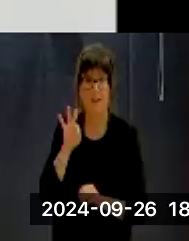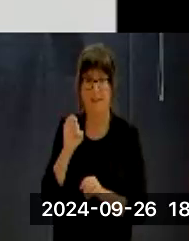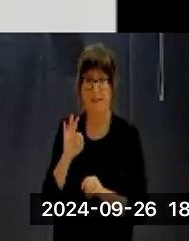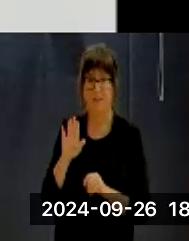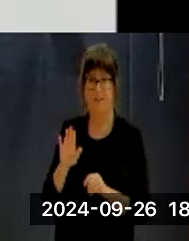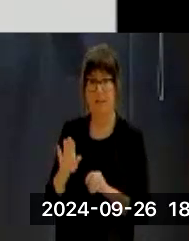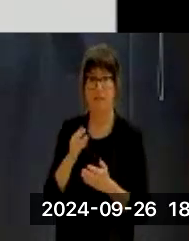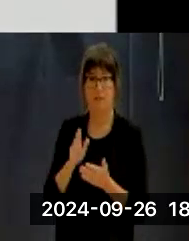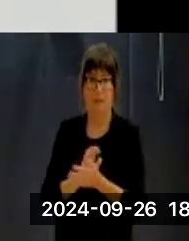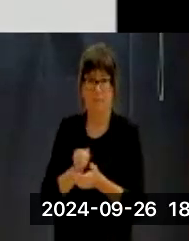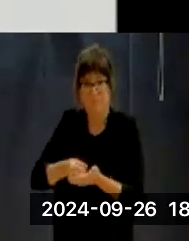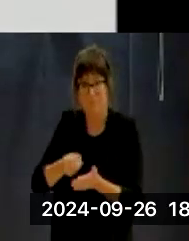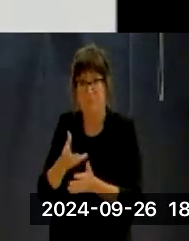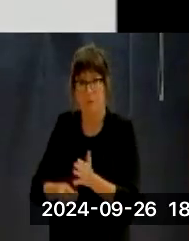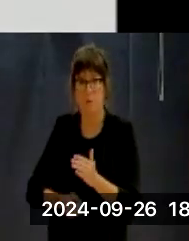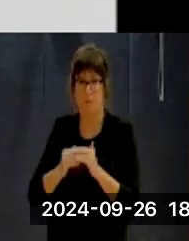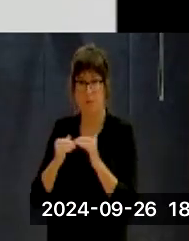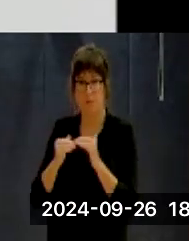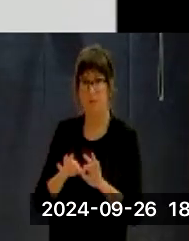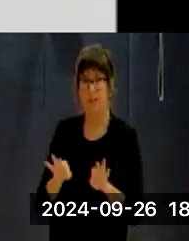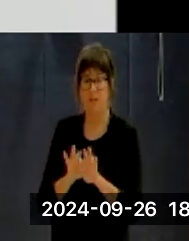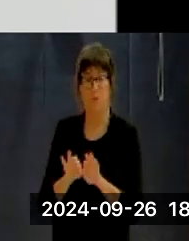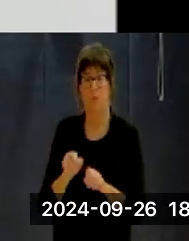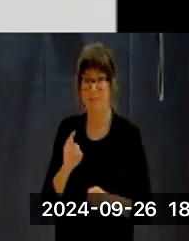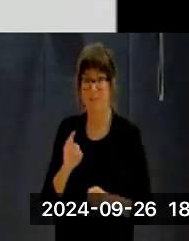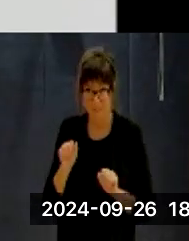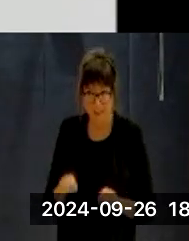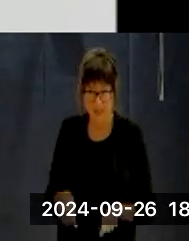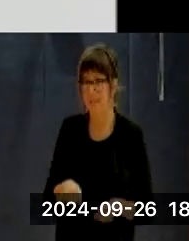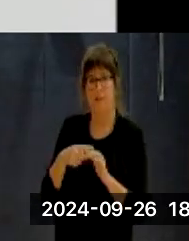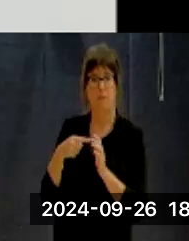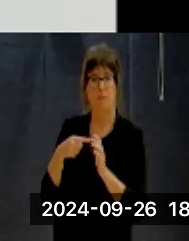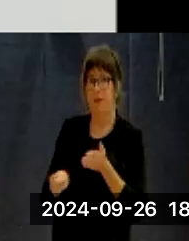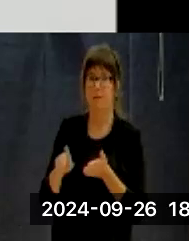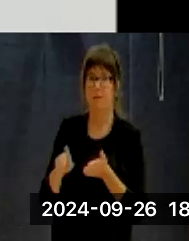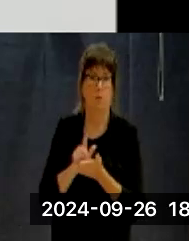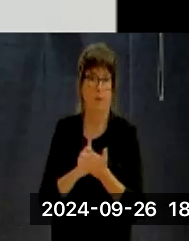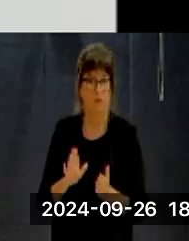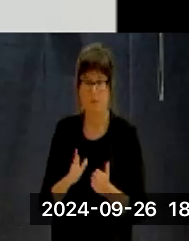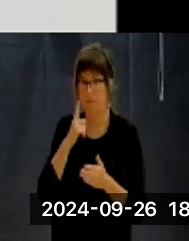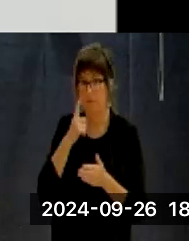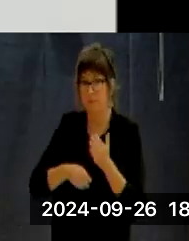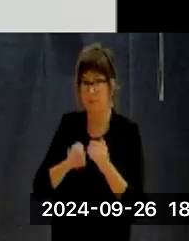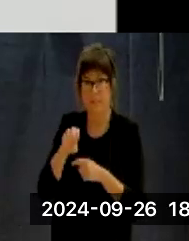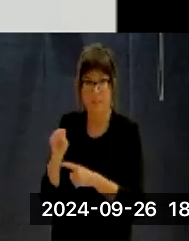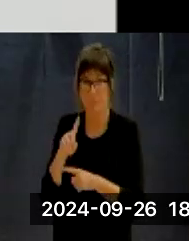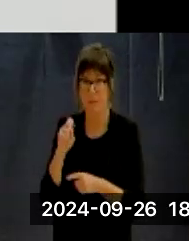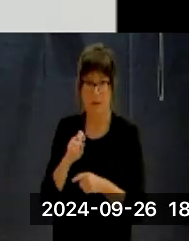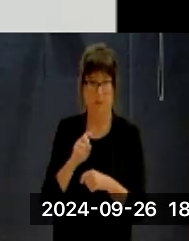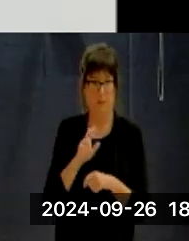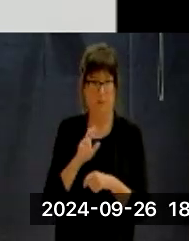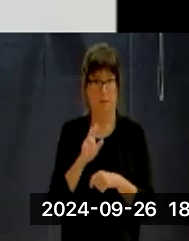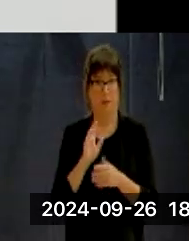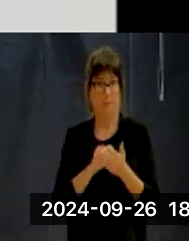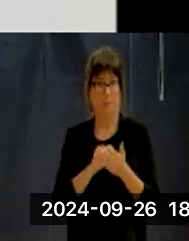value, or even if they can, they are unable to afford the attorney's fees and court costs because the abusers have depleted all their funds.